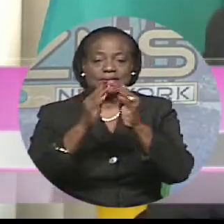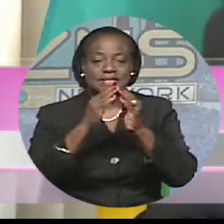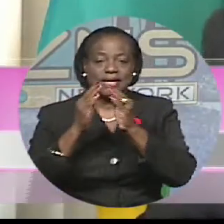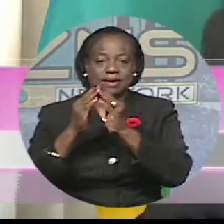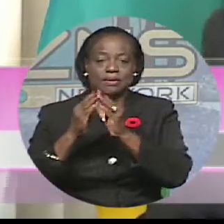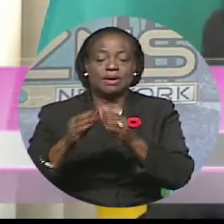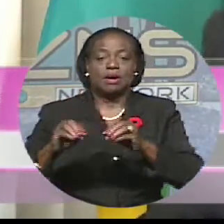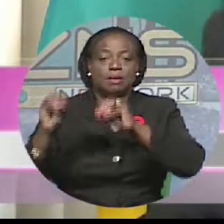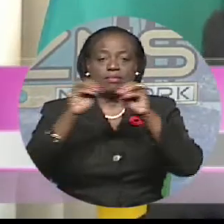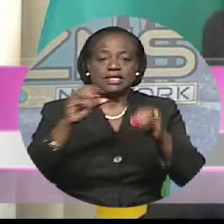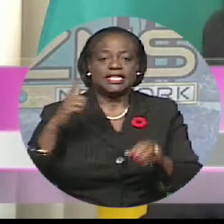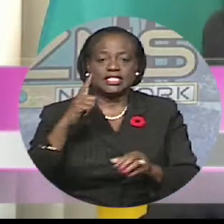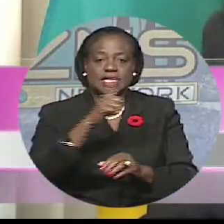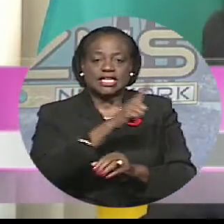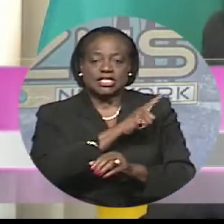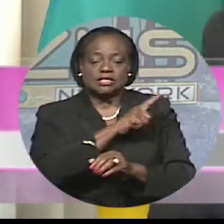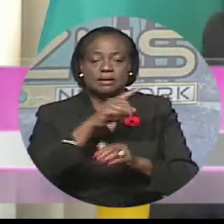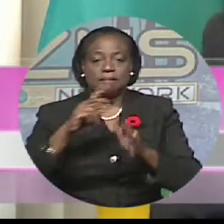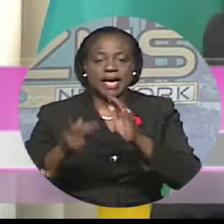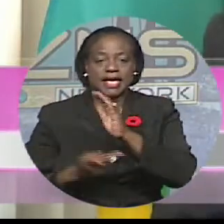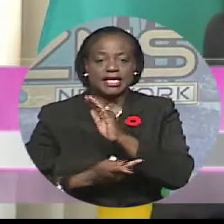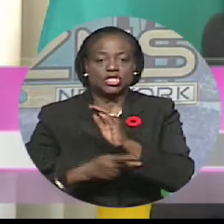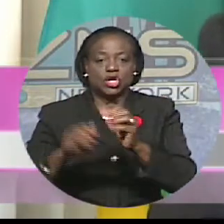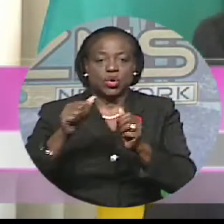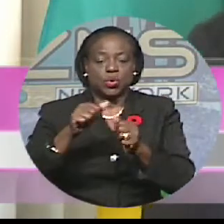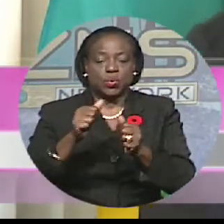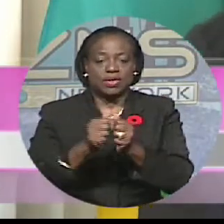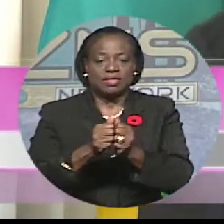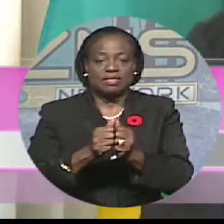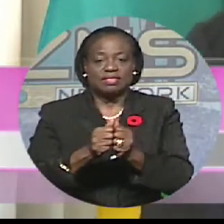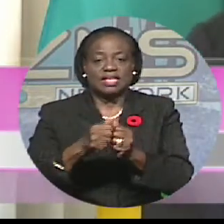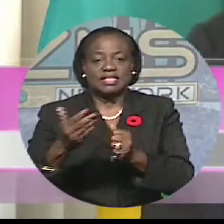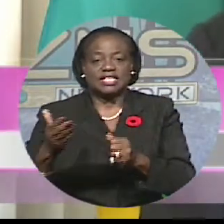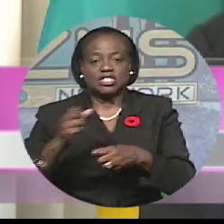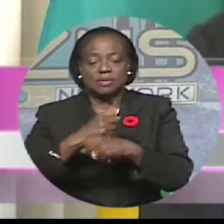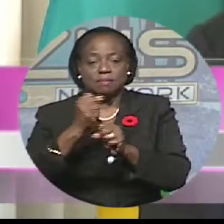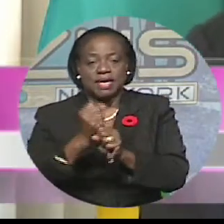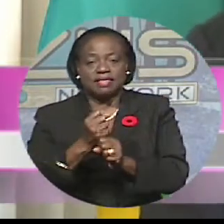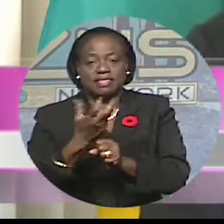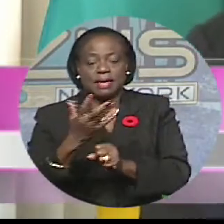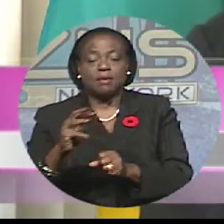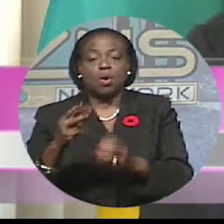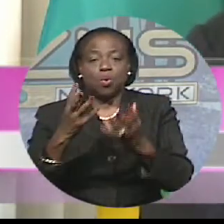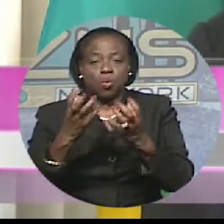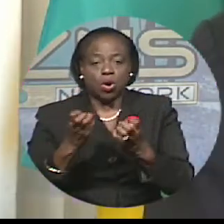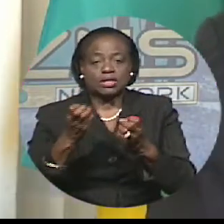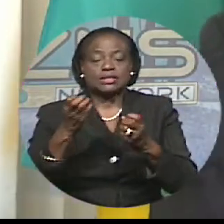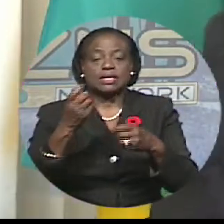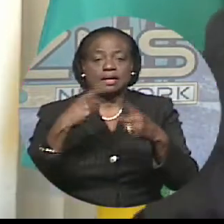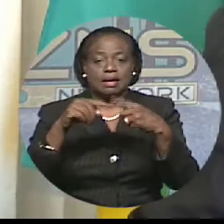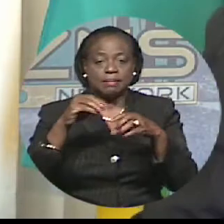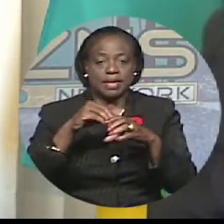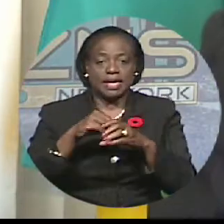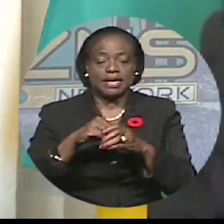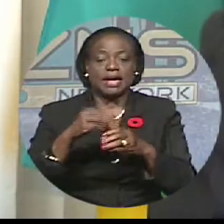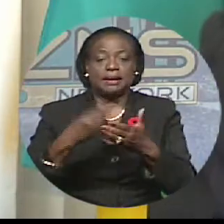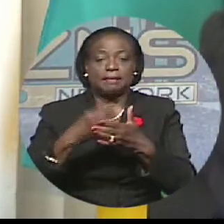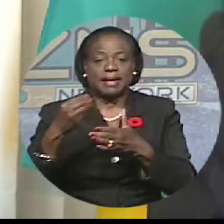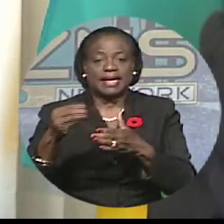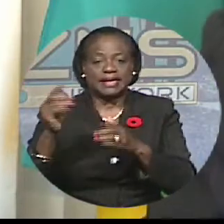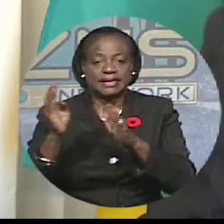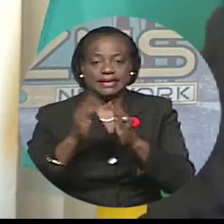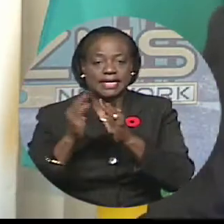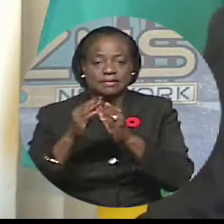some incentives that will cause them to want to invest, because what you never want to happen is for someone to come in your country and be the